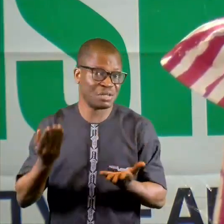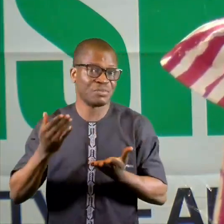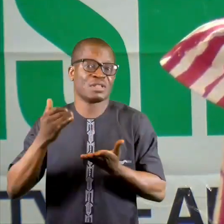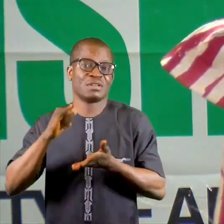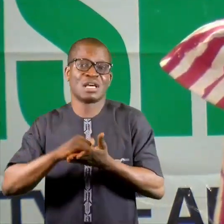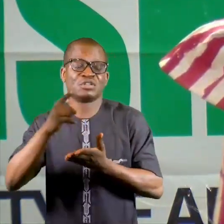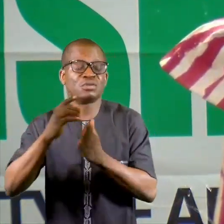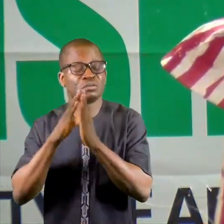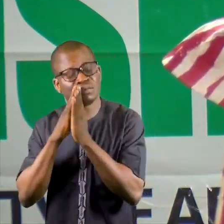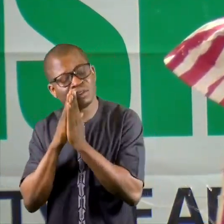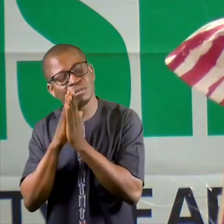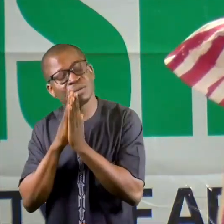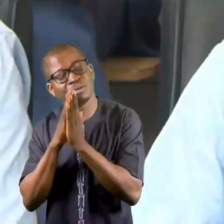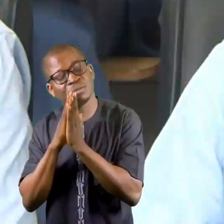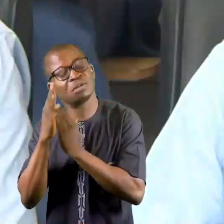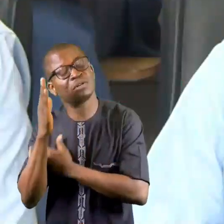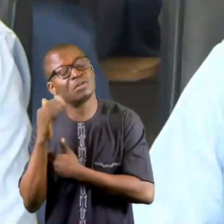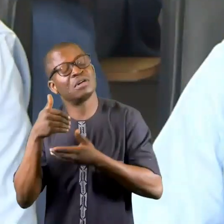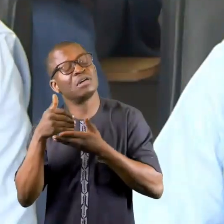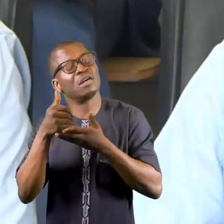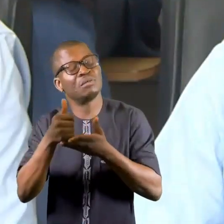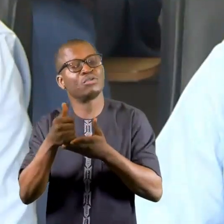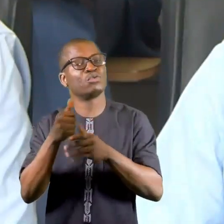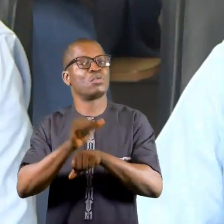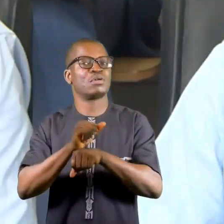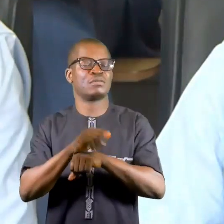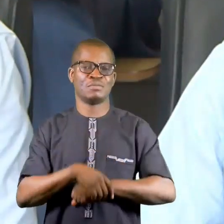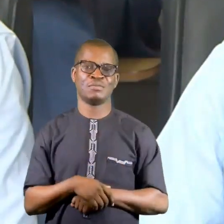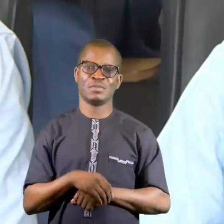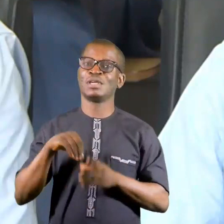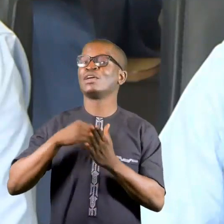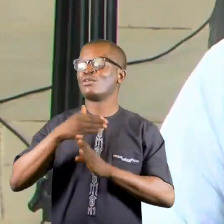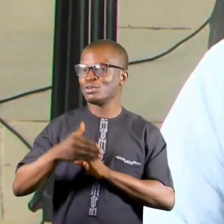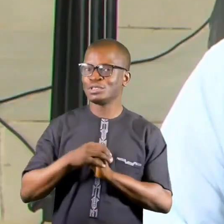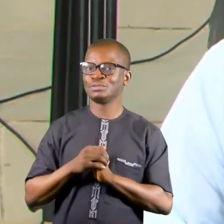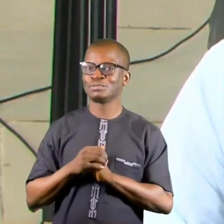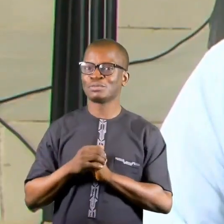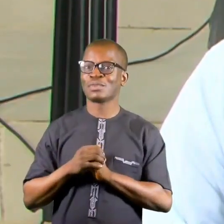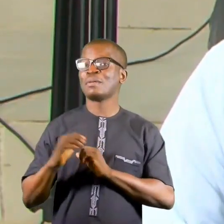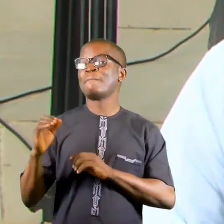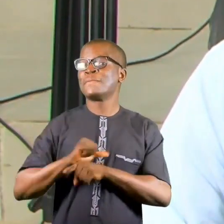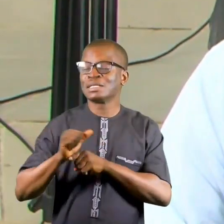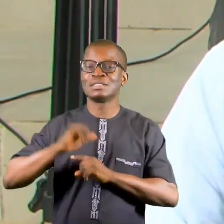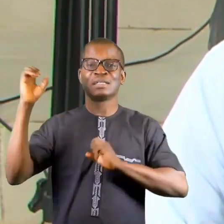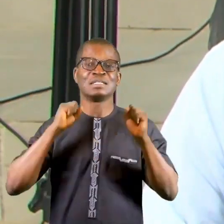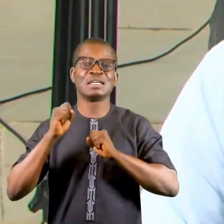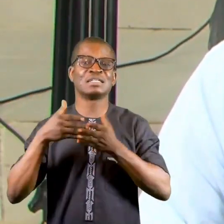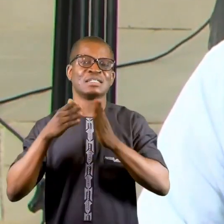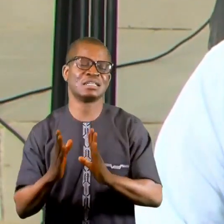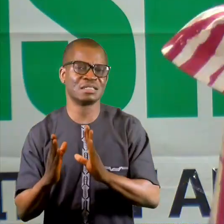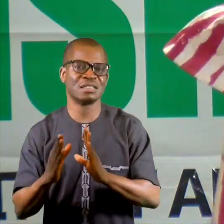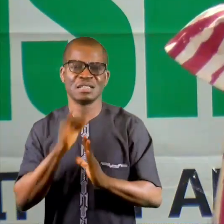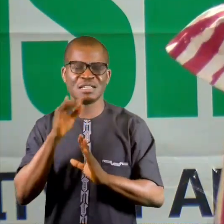solutions, and you pray to God that one of these solutions work. In conclusion, exercising leadership is a way of giving meaning to